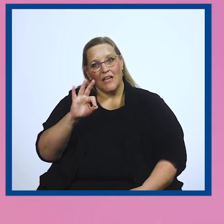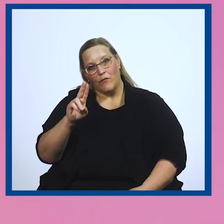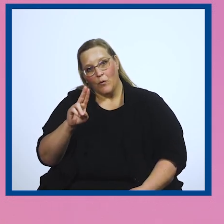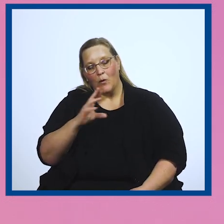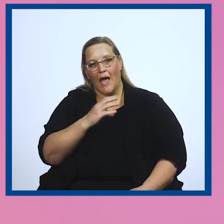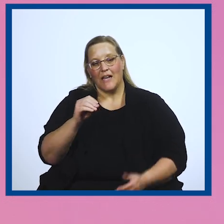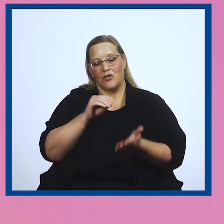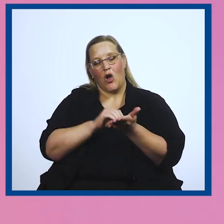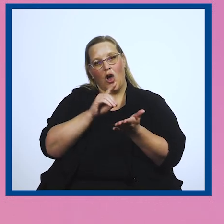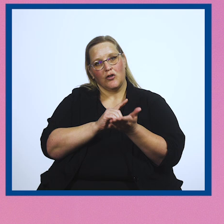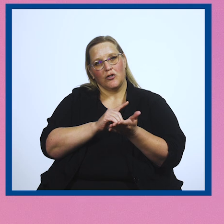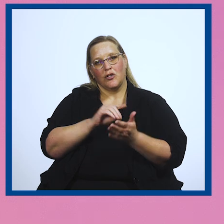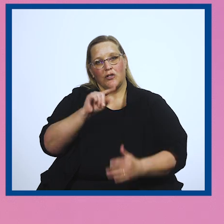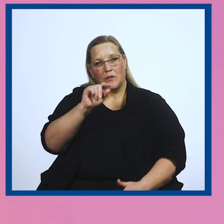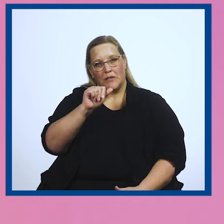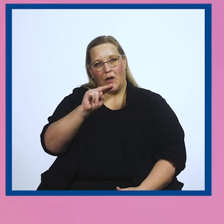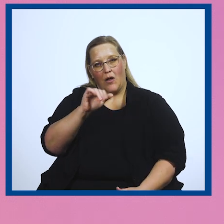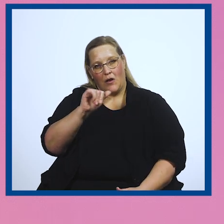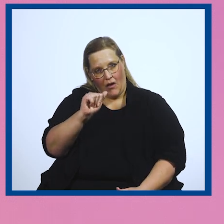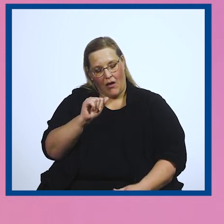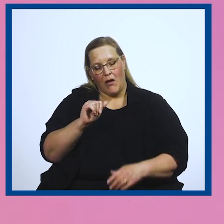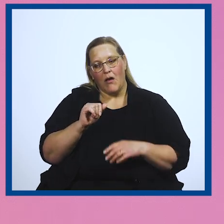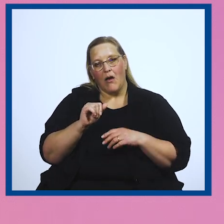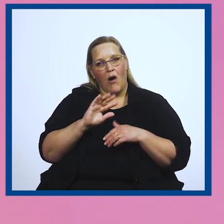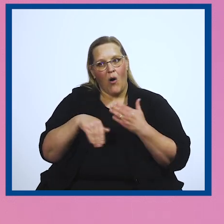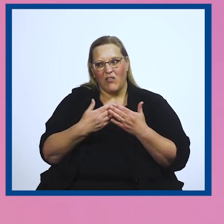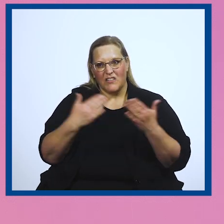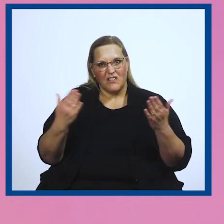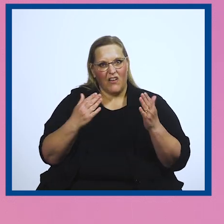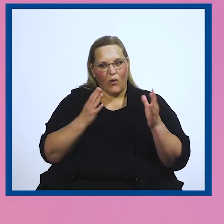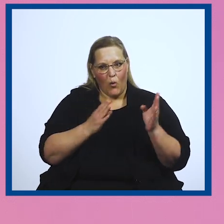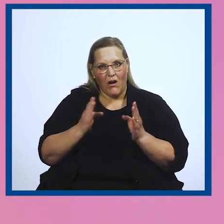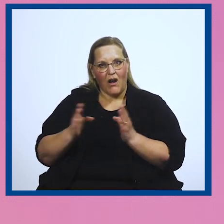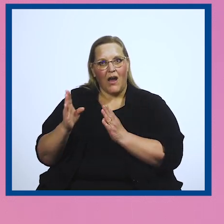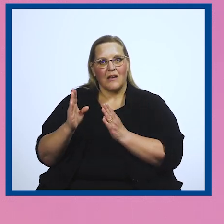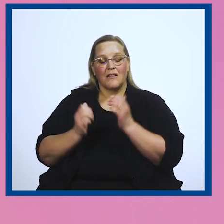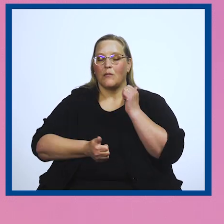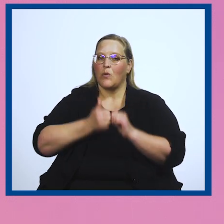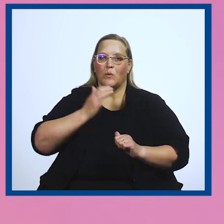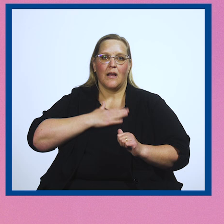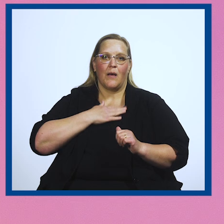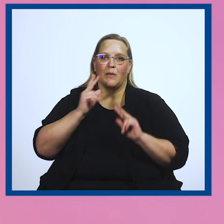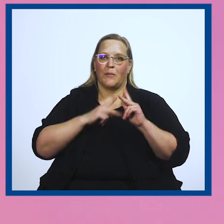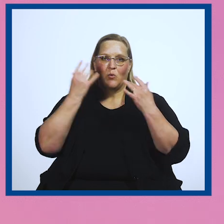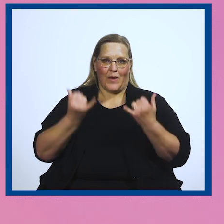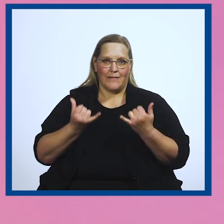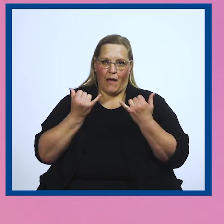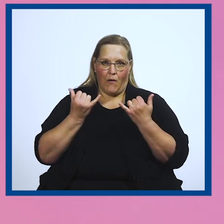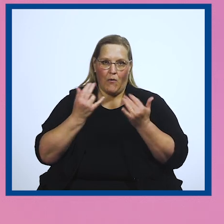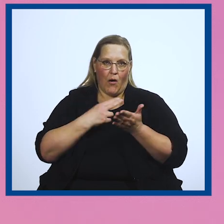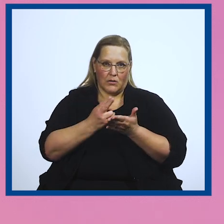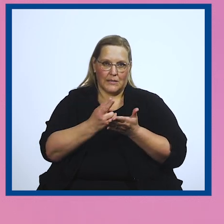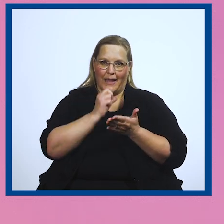Tanya, man, way to go, way to go, way to go. They've got all these things organized. I want to tell you, the most happy people right now